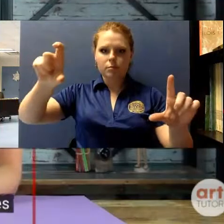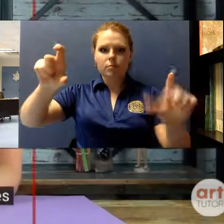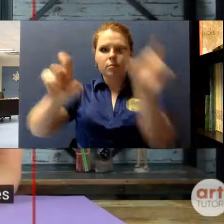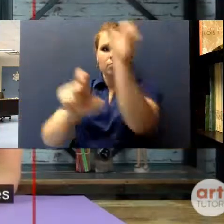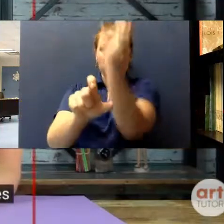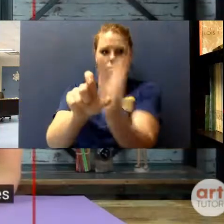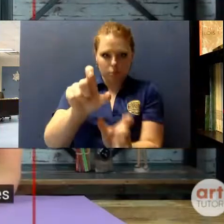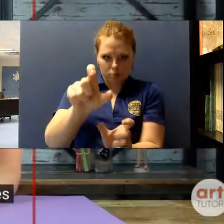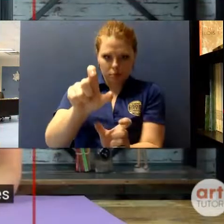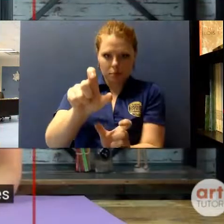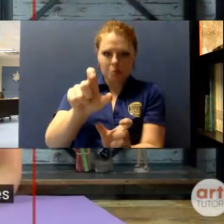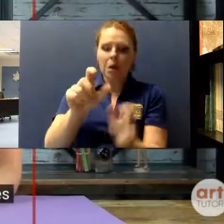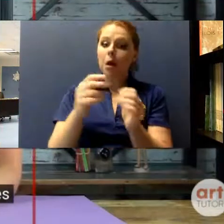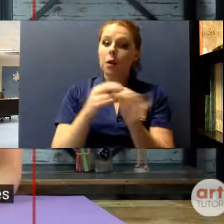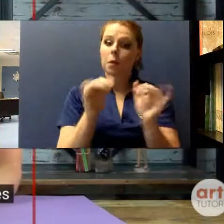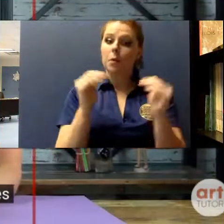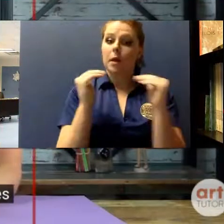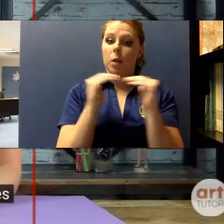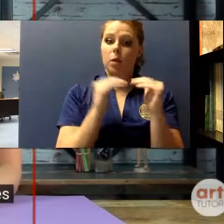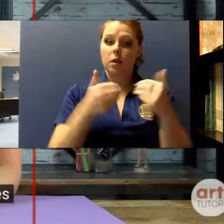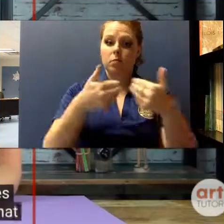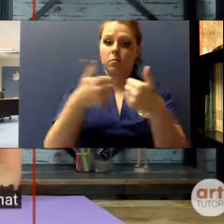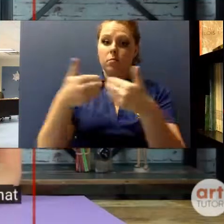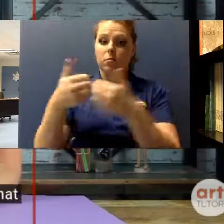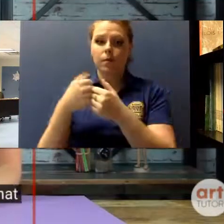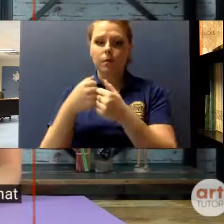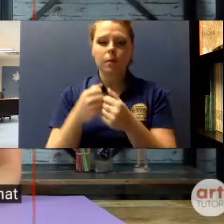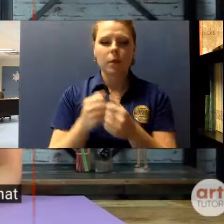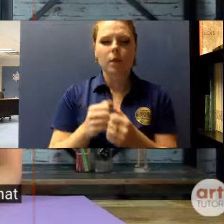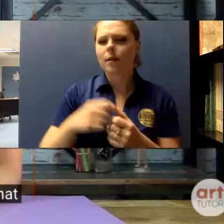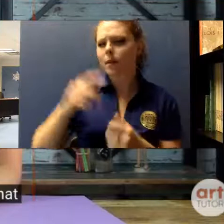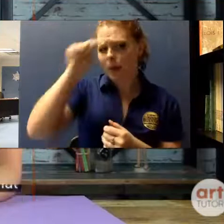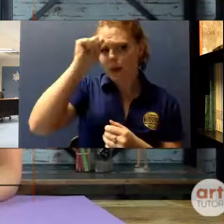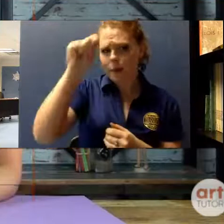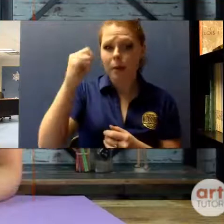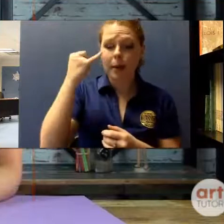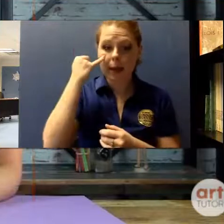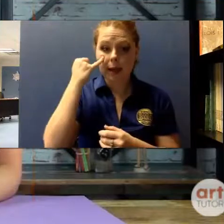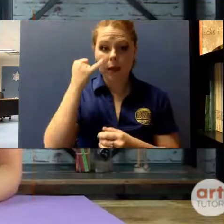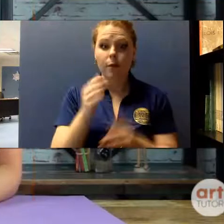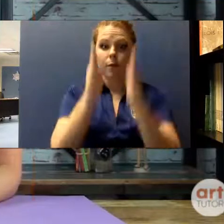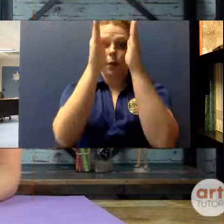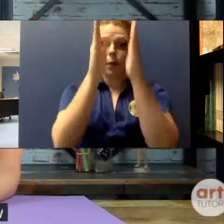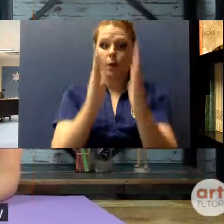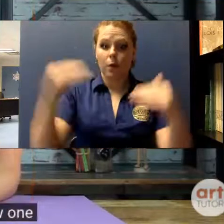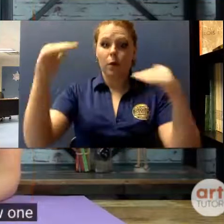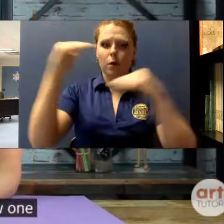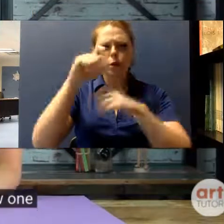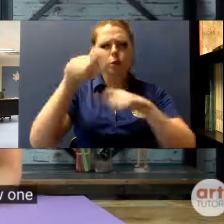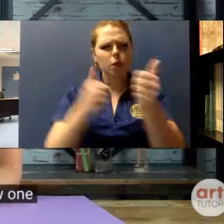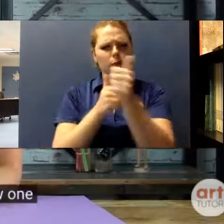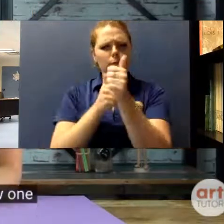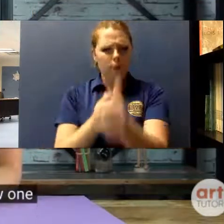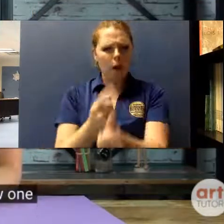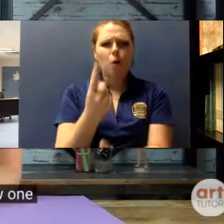vertical lines, equally spaced apart. The theory is that any strong horizontal or vertical features in your scene should follow one